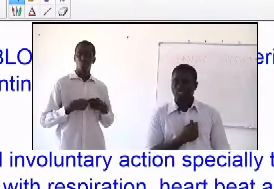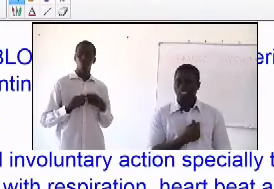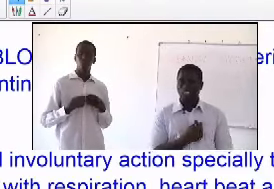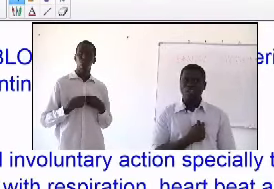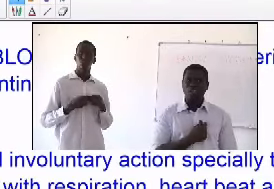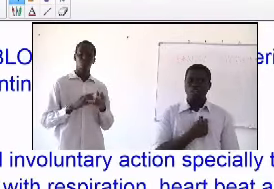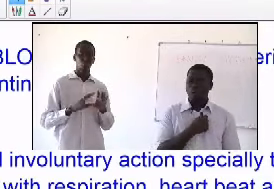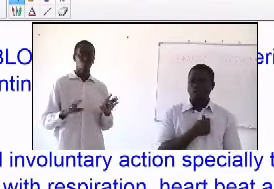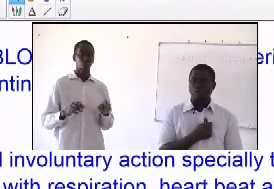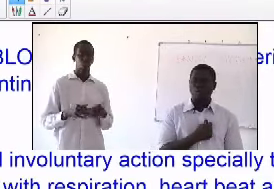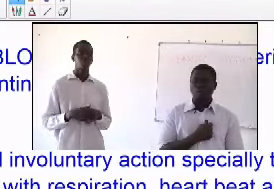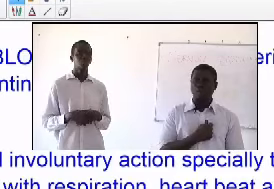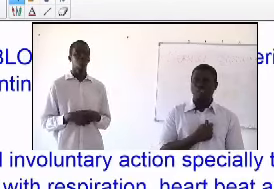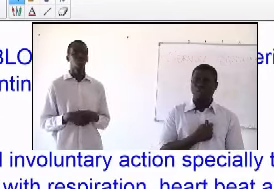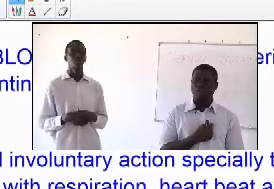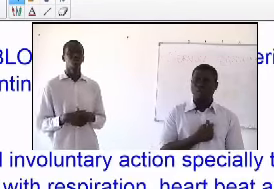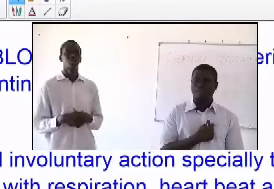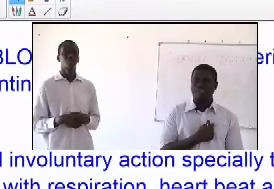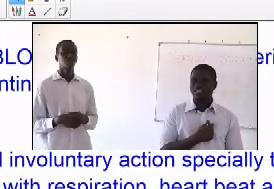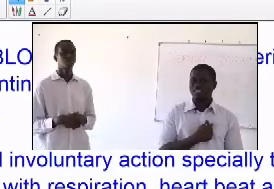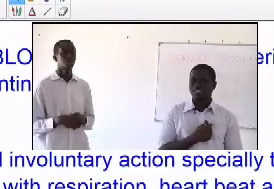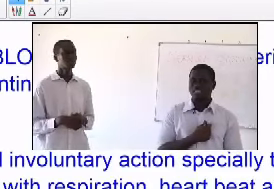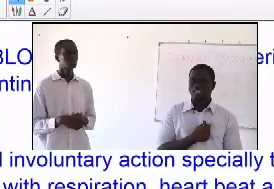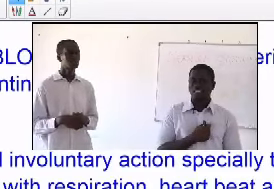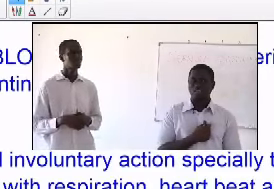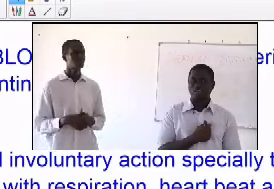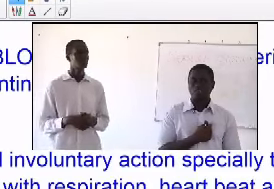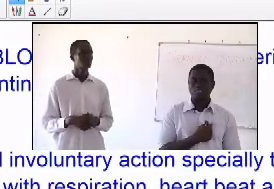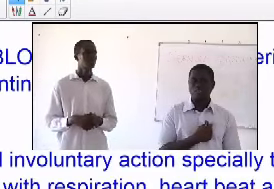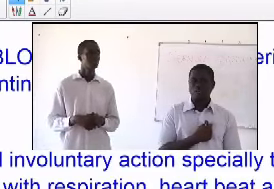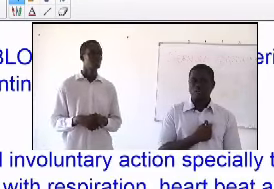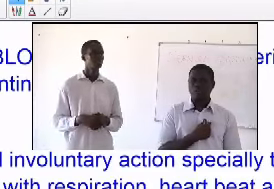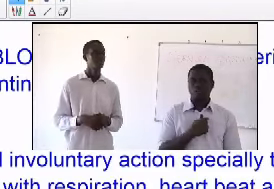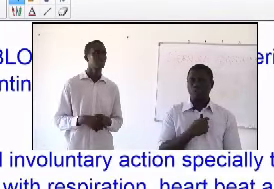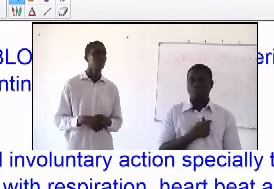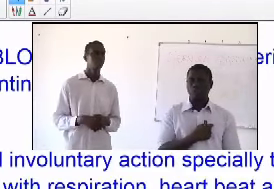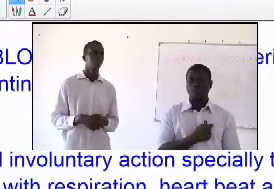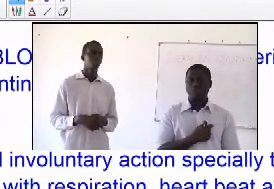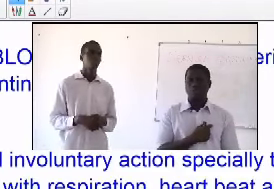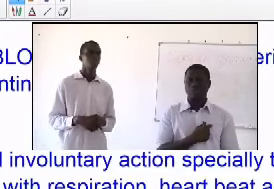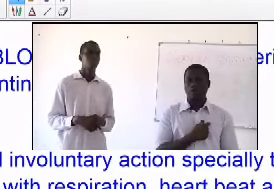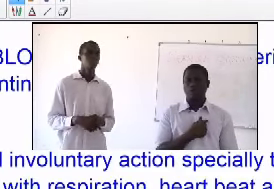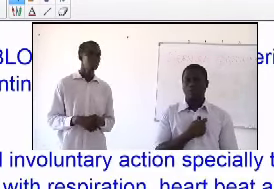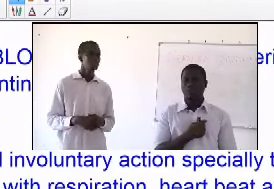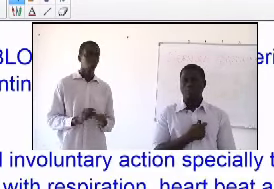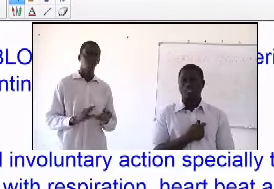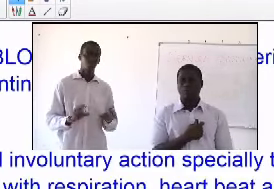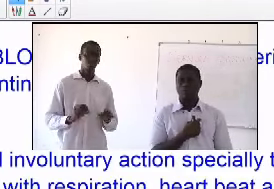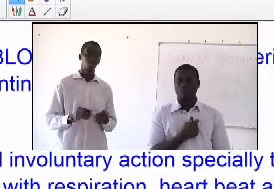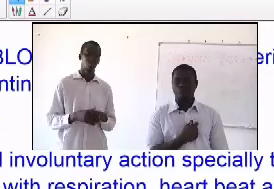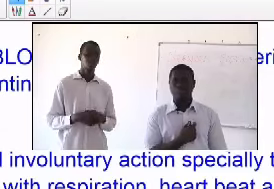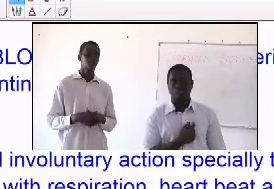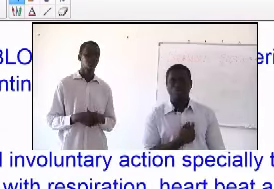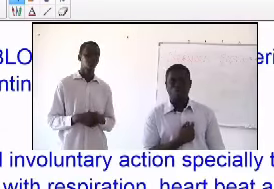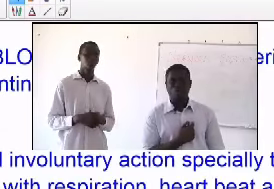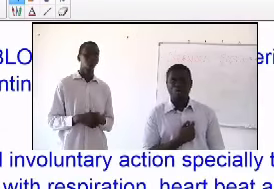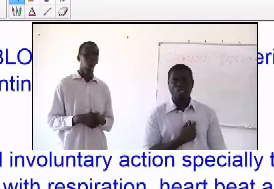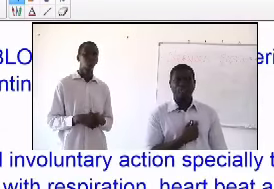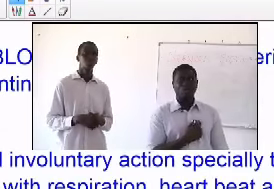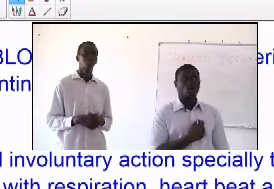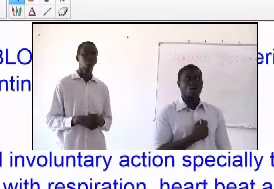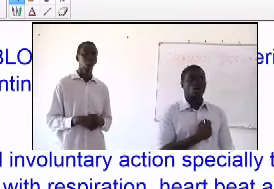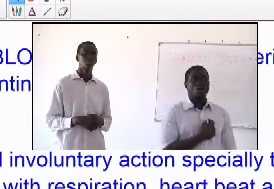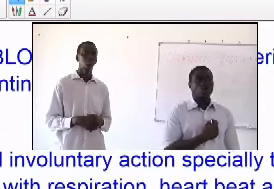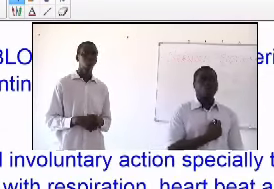oxygen. Or you cannot just talk to your heart and say, this heart today, you are not going to breathe for about 30 seconds.